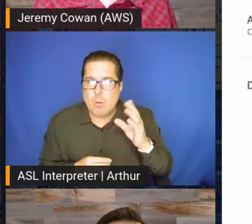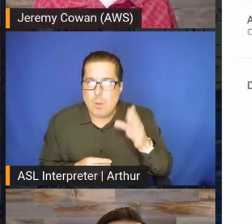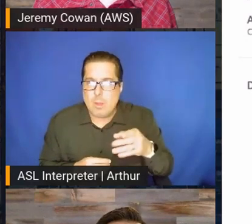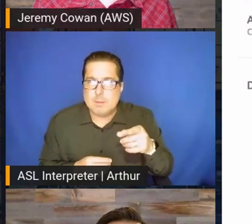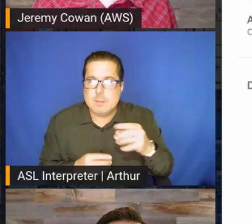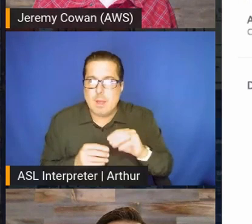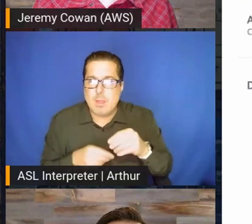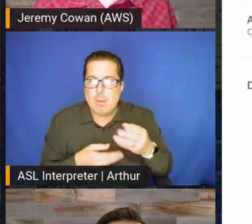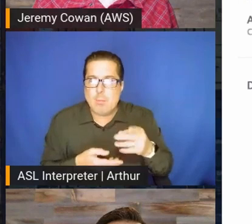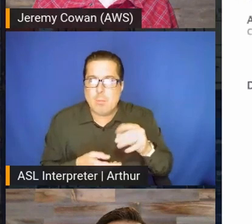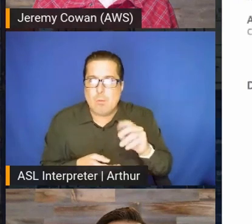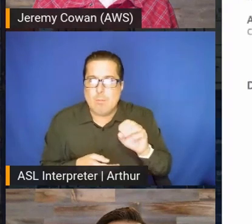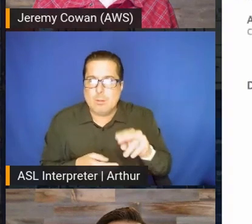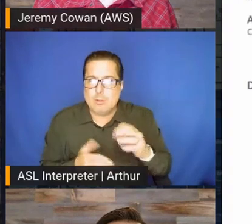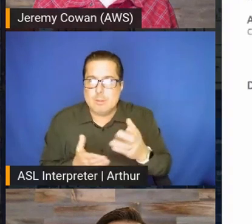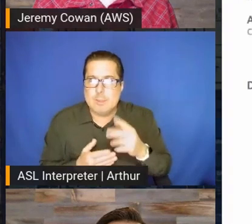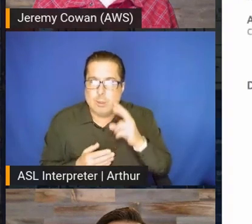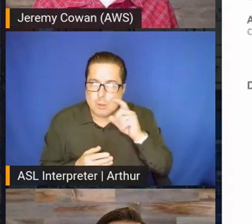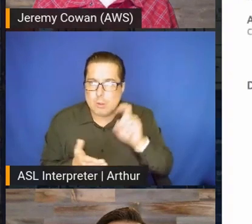here.